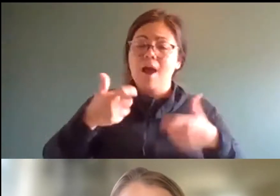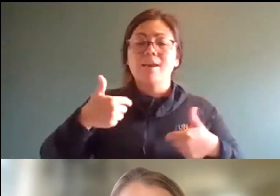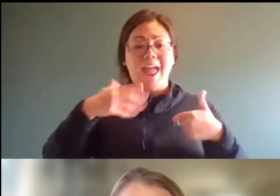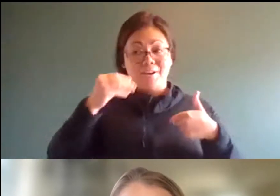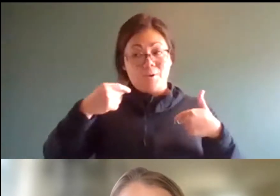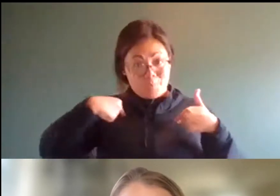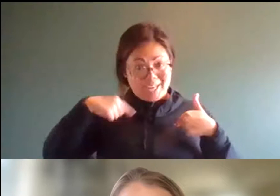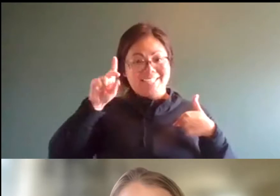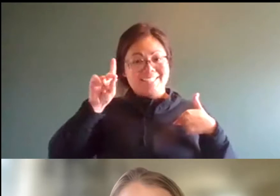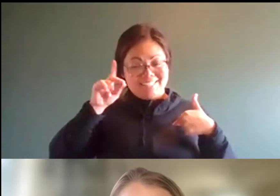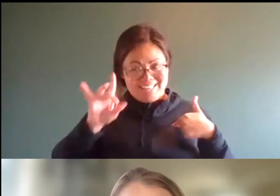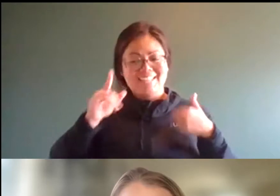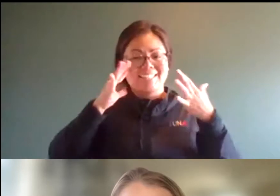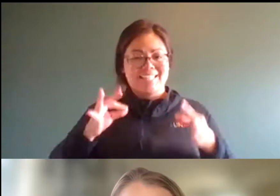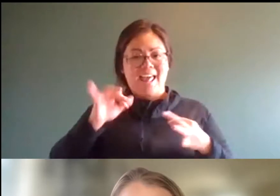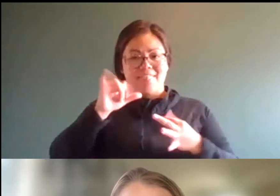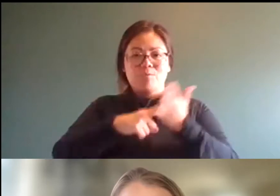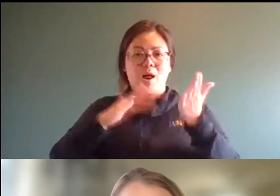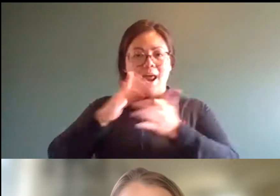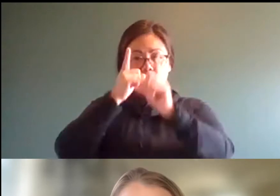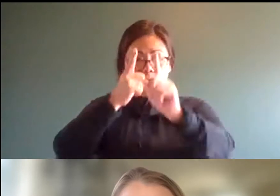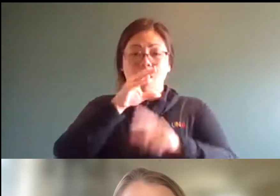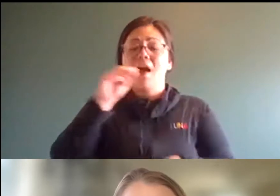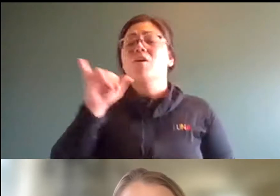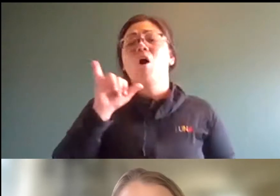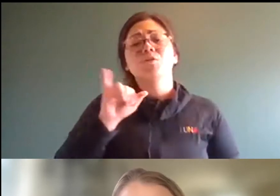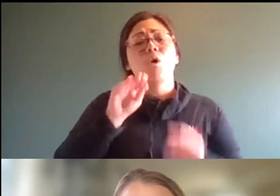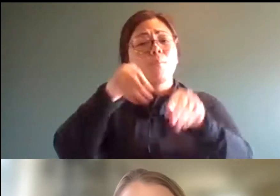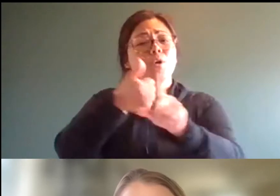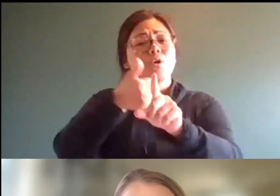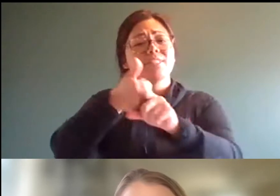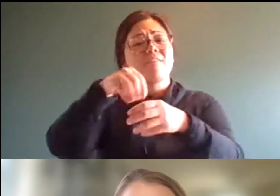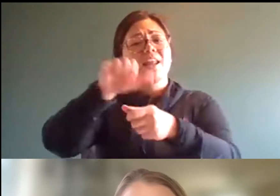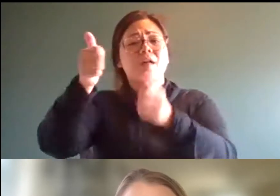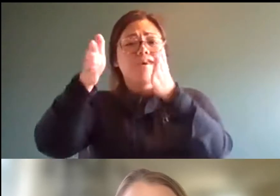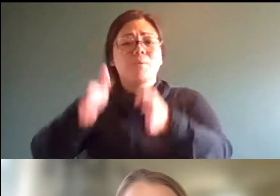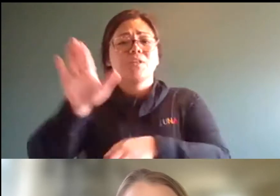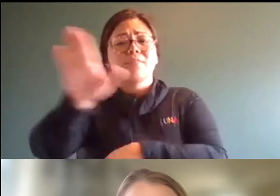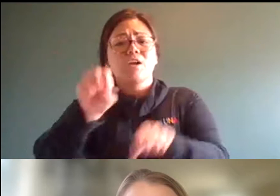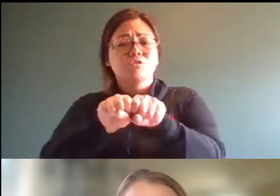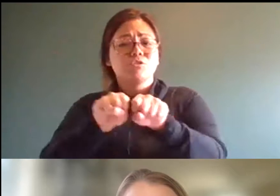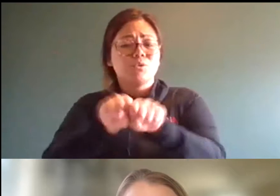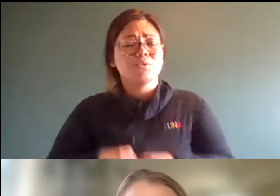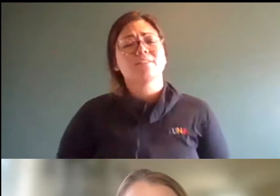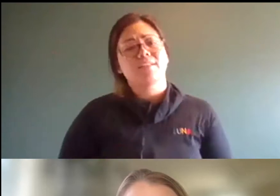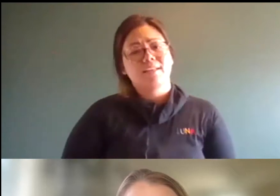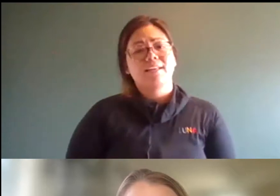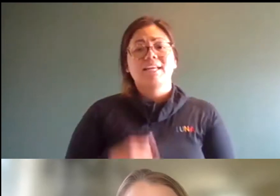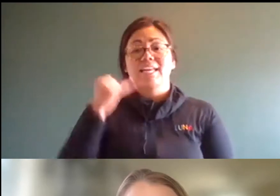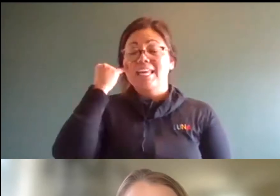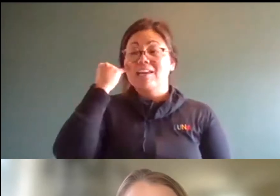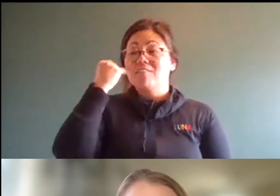to do. And also put yourself in someone else's shoes. If we were